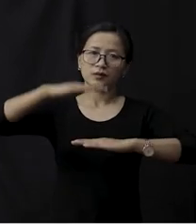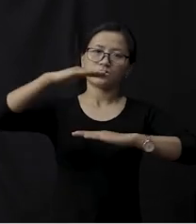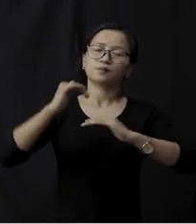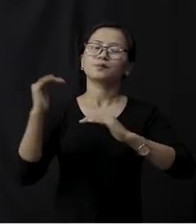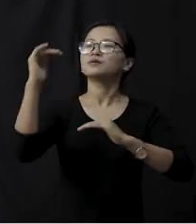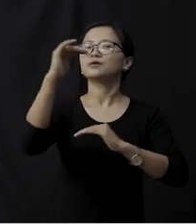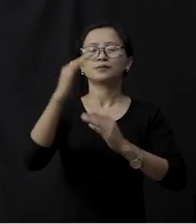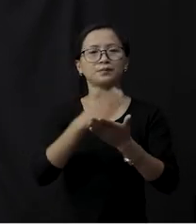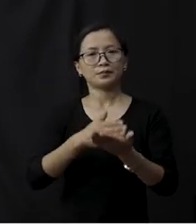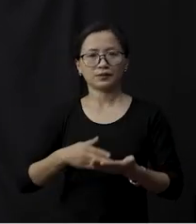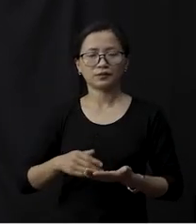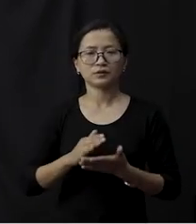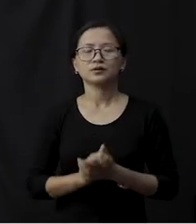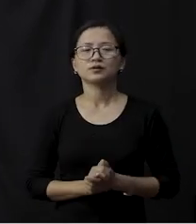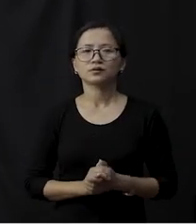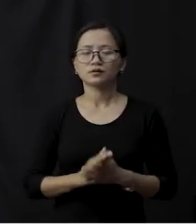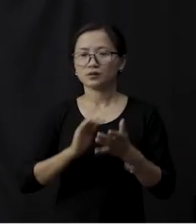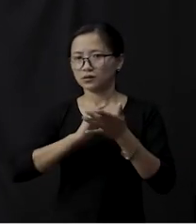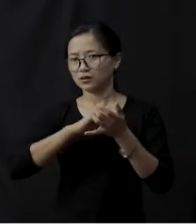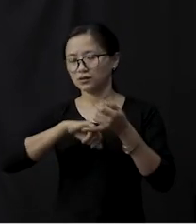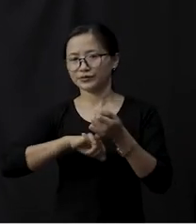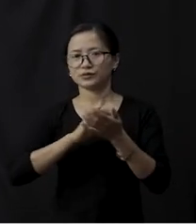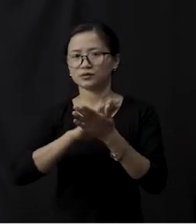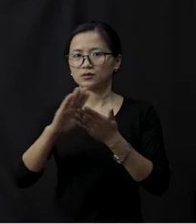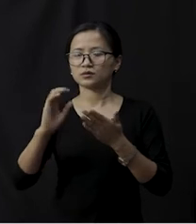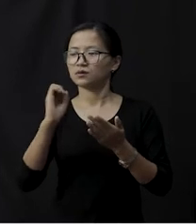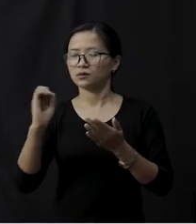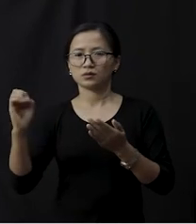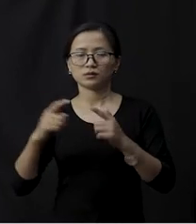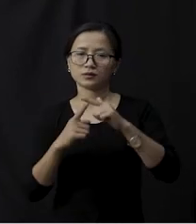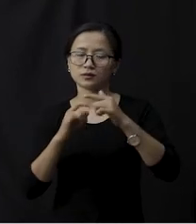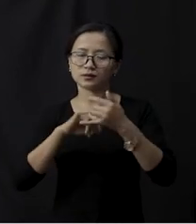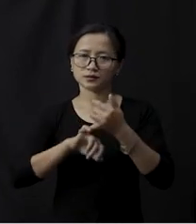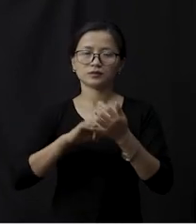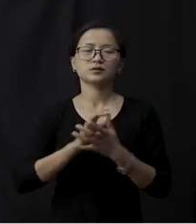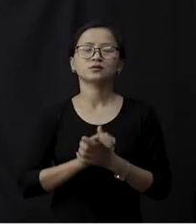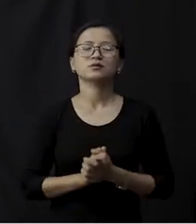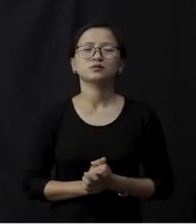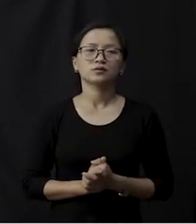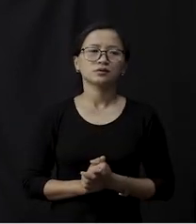the upper part we call shoots. The upper part of the ground we call shoots,